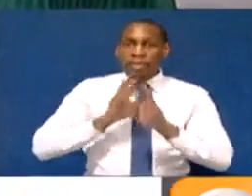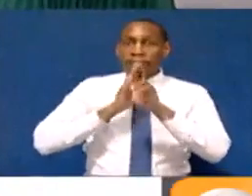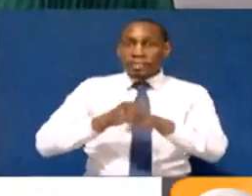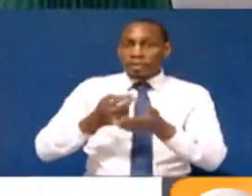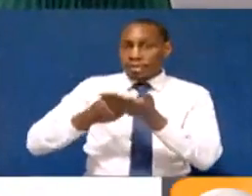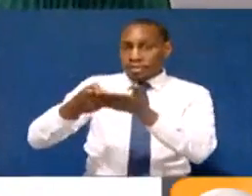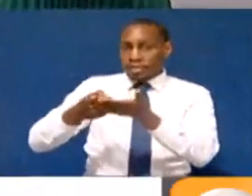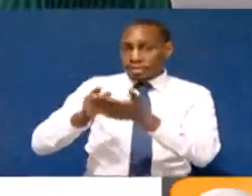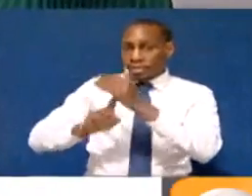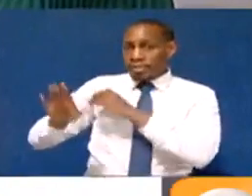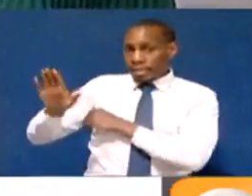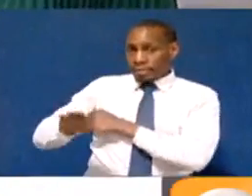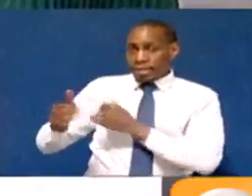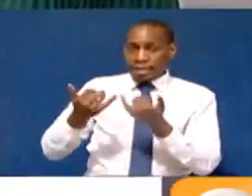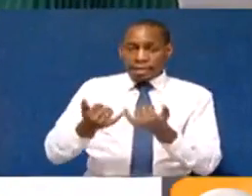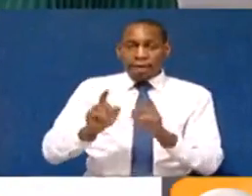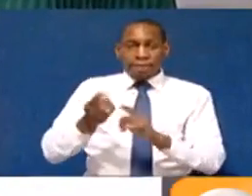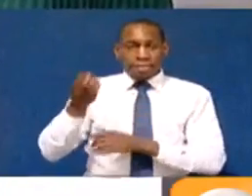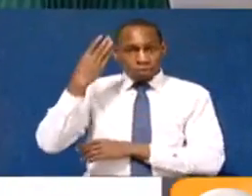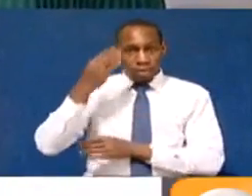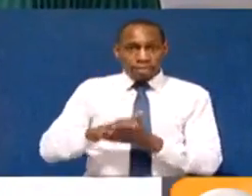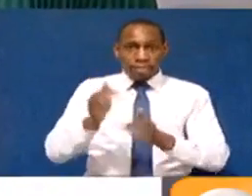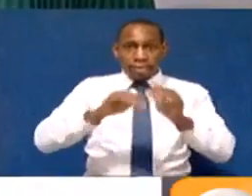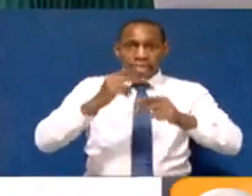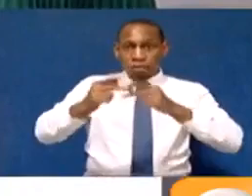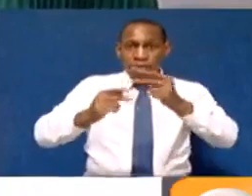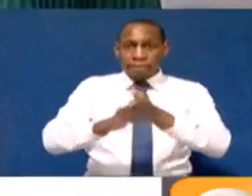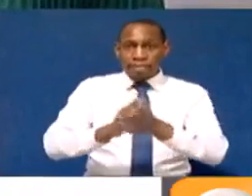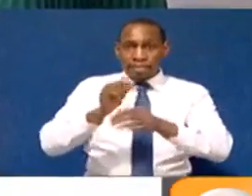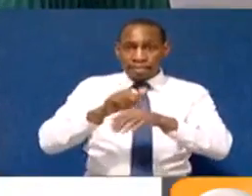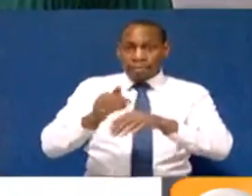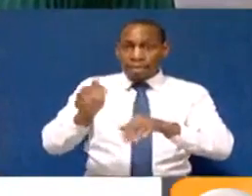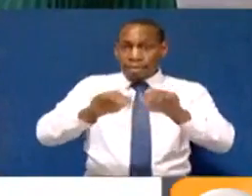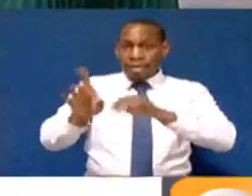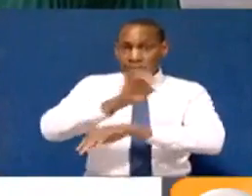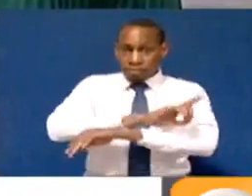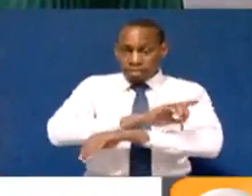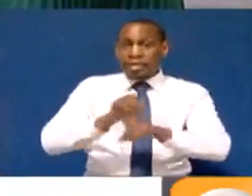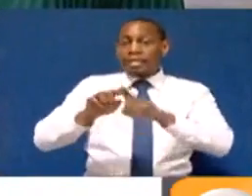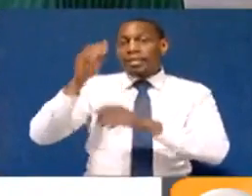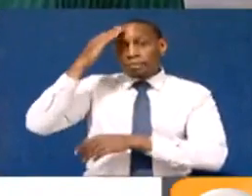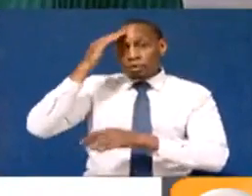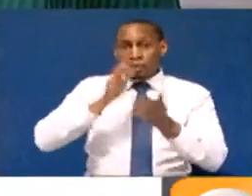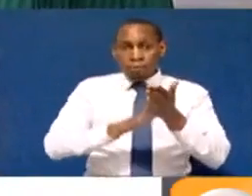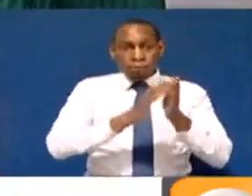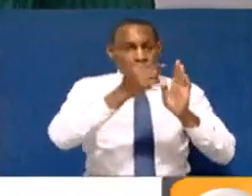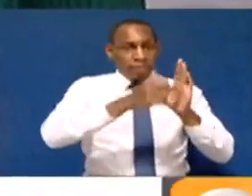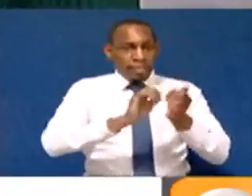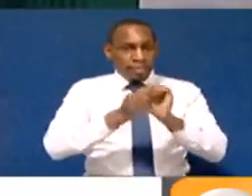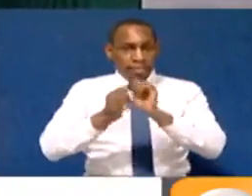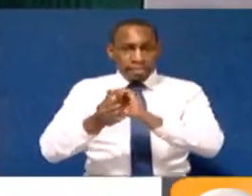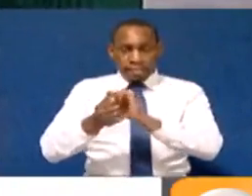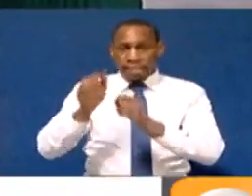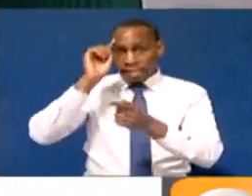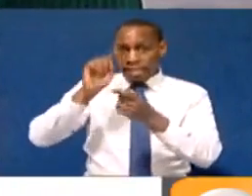of the debate in the House, let's first understand the electoral process on Election Day and then get into what the proposed amendments